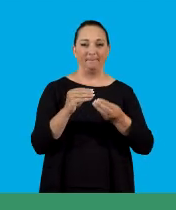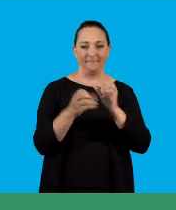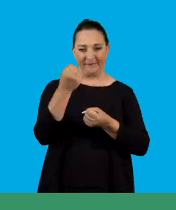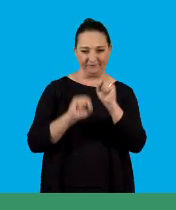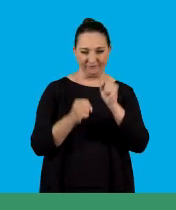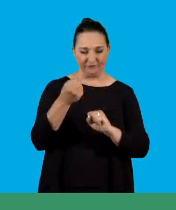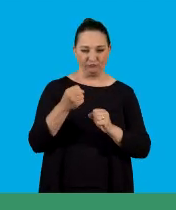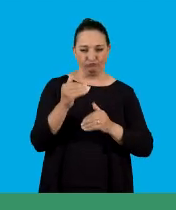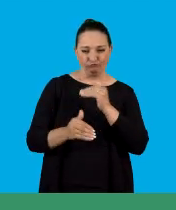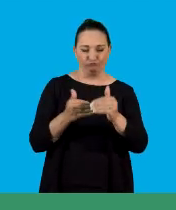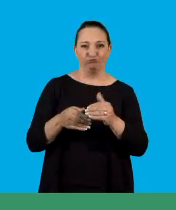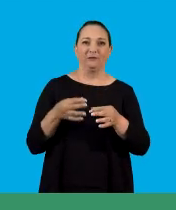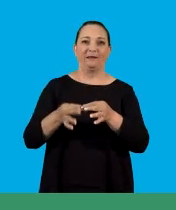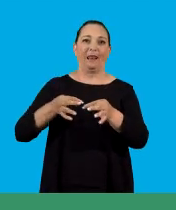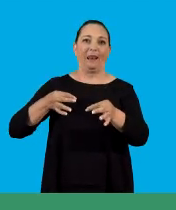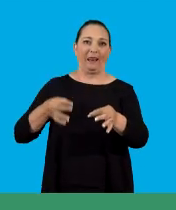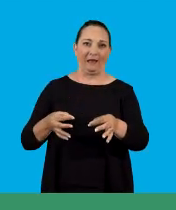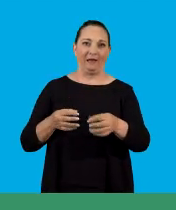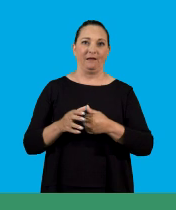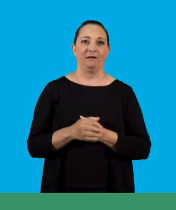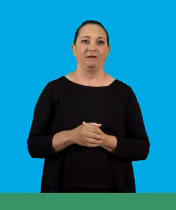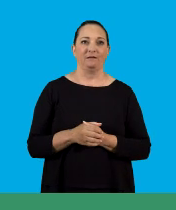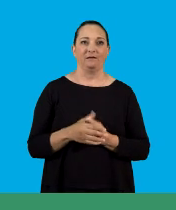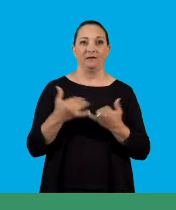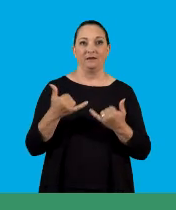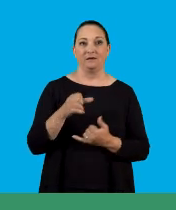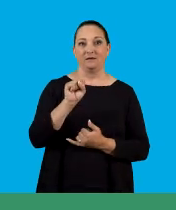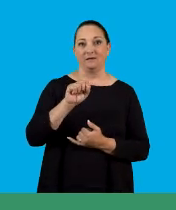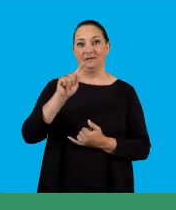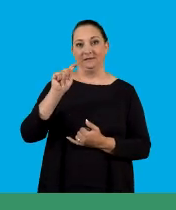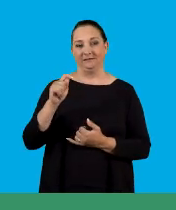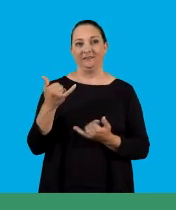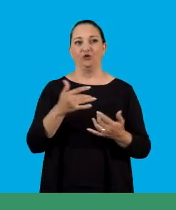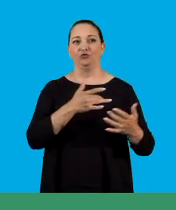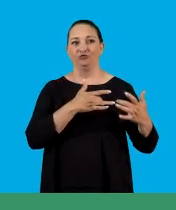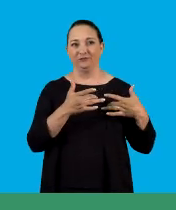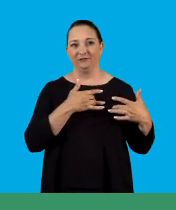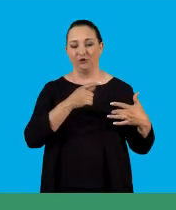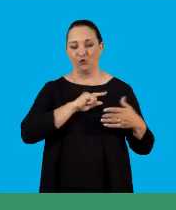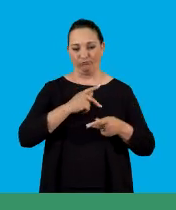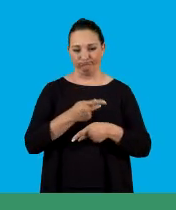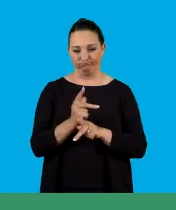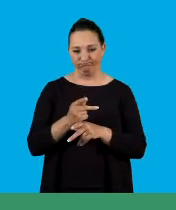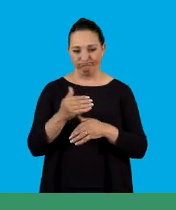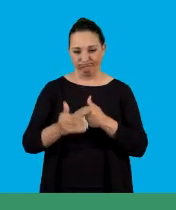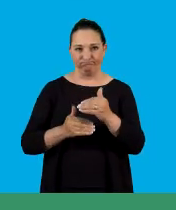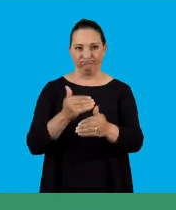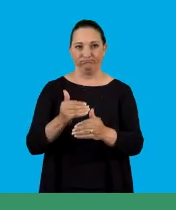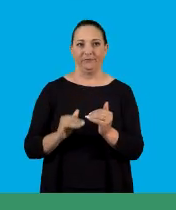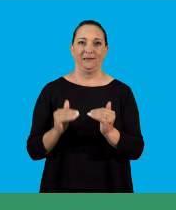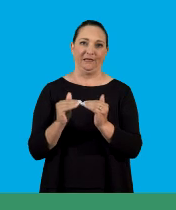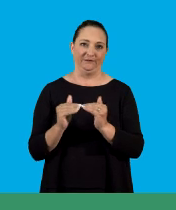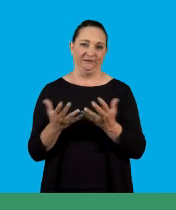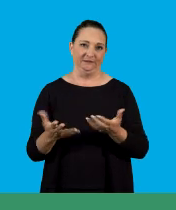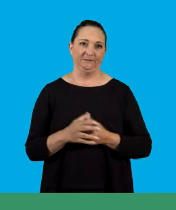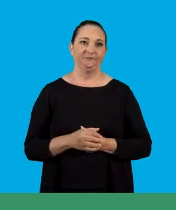in the manufacturing process. ST is concerned about their productivity levels. That is